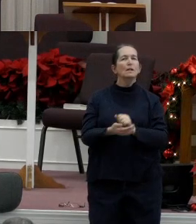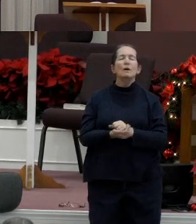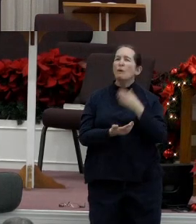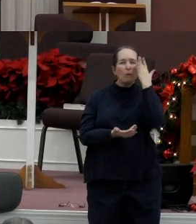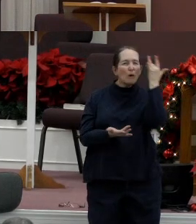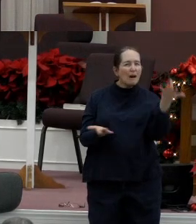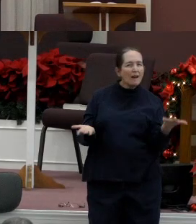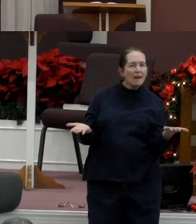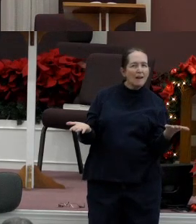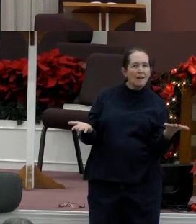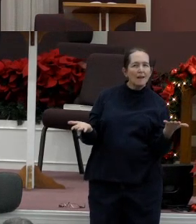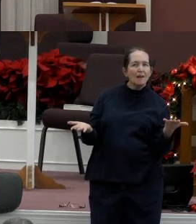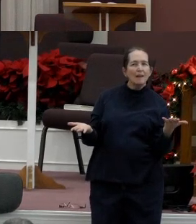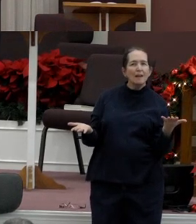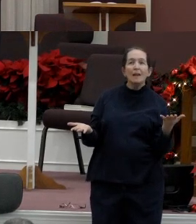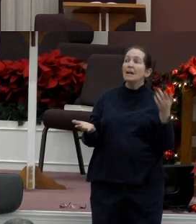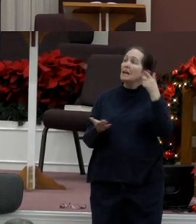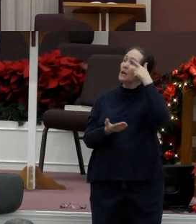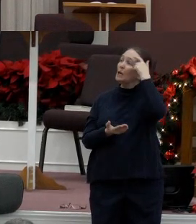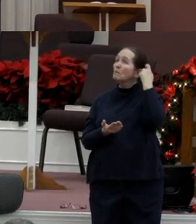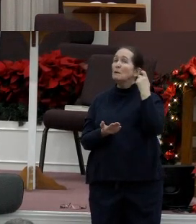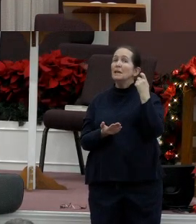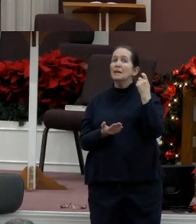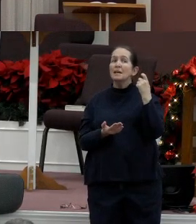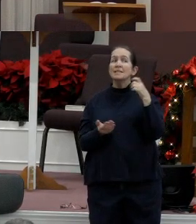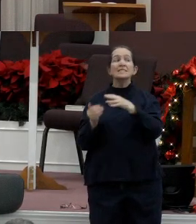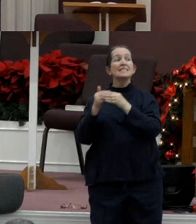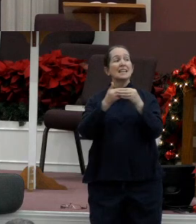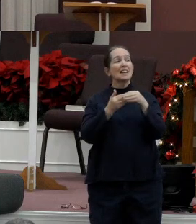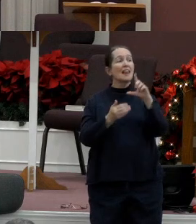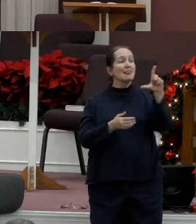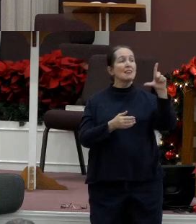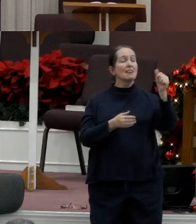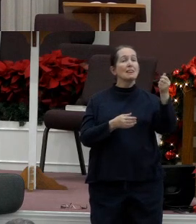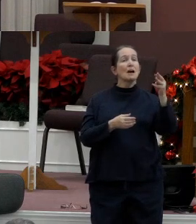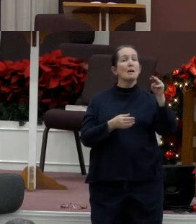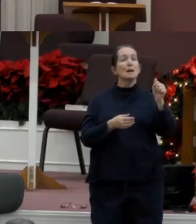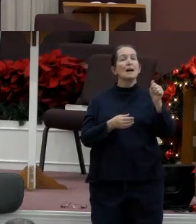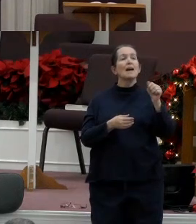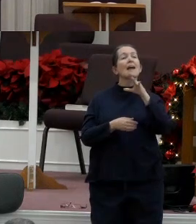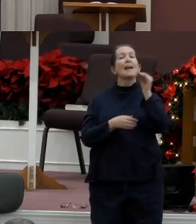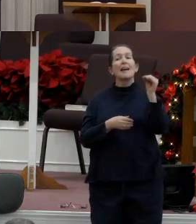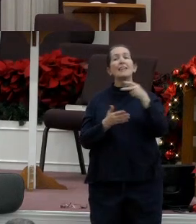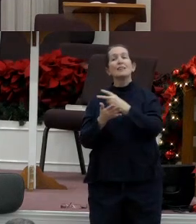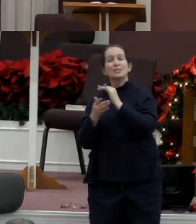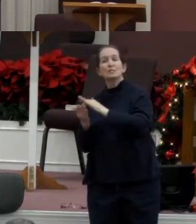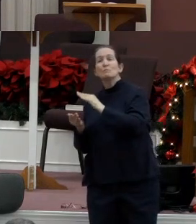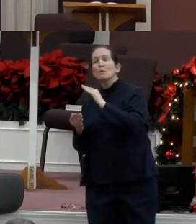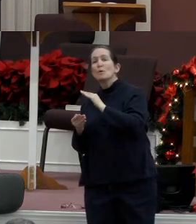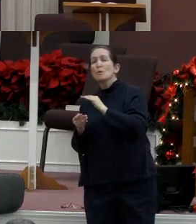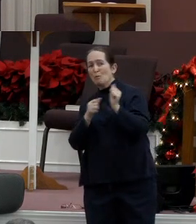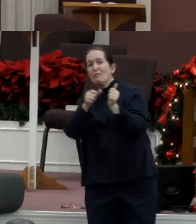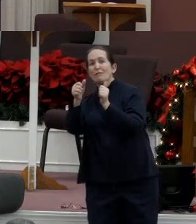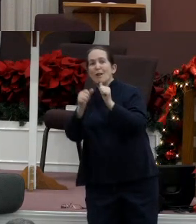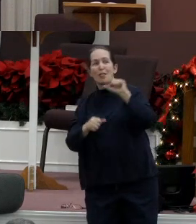Why? Because they could guide the llama and train the llama, and the sheep would follow.